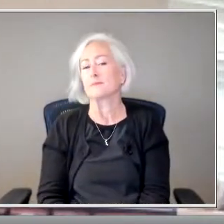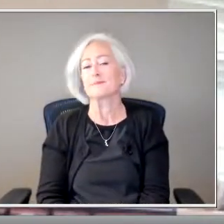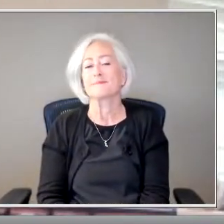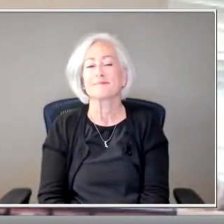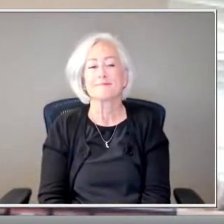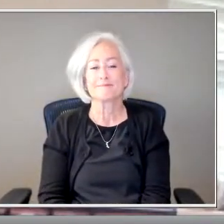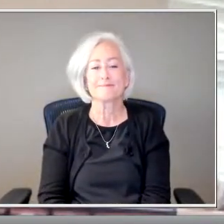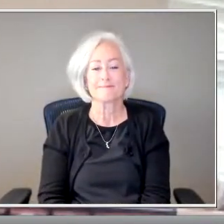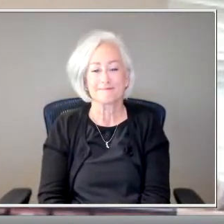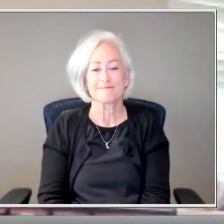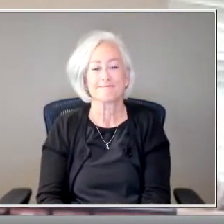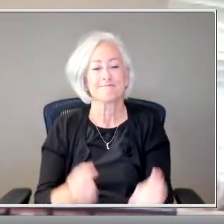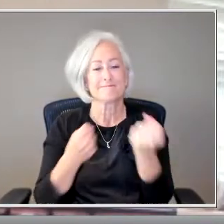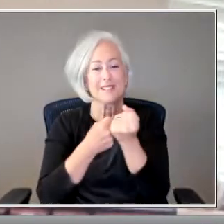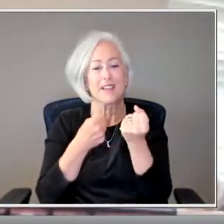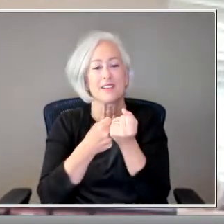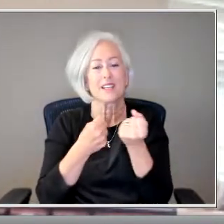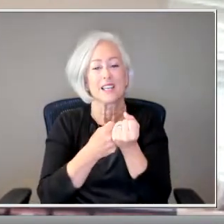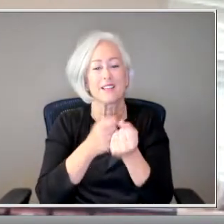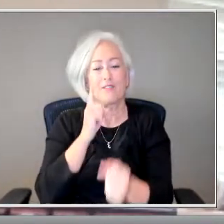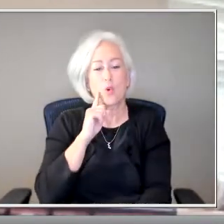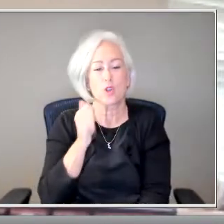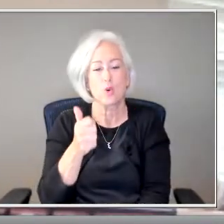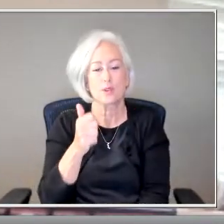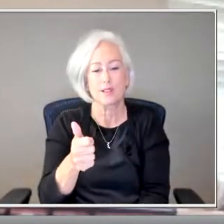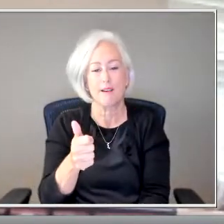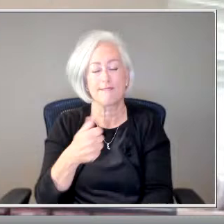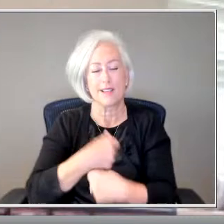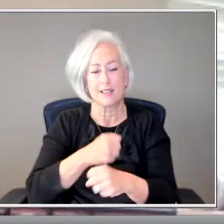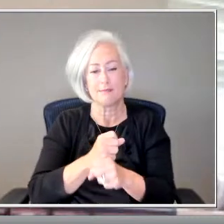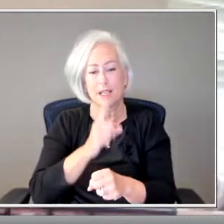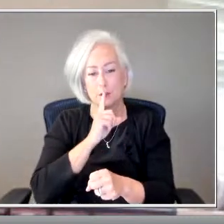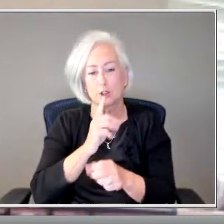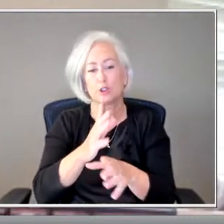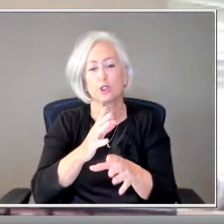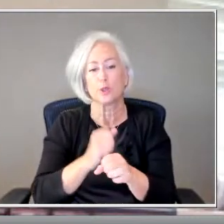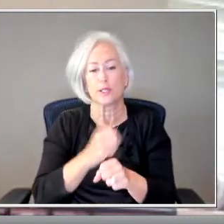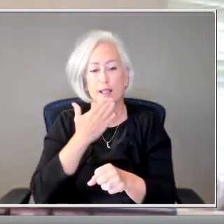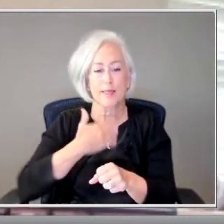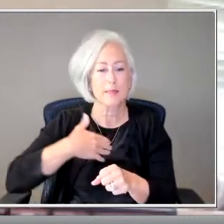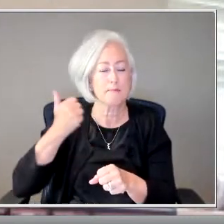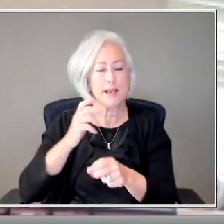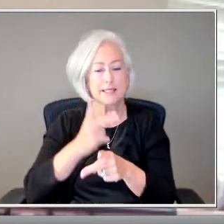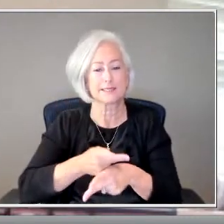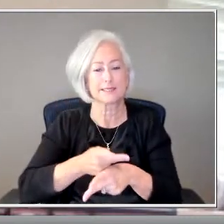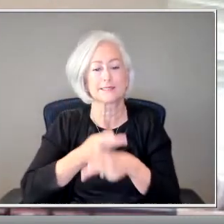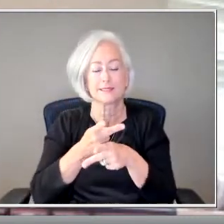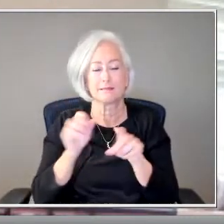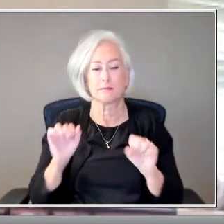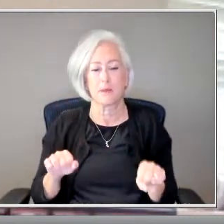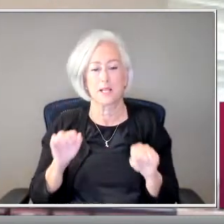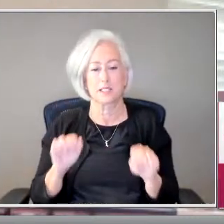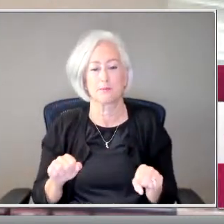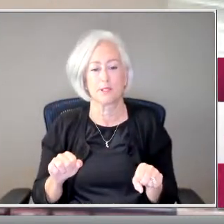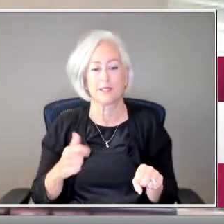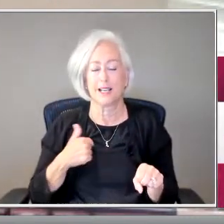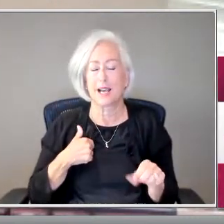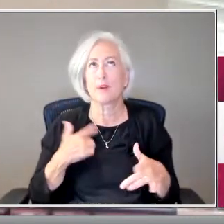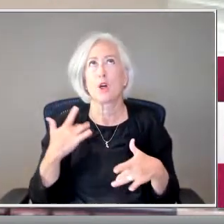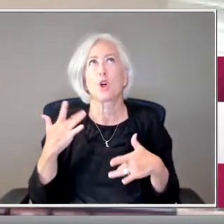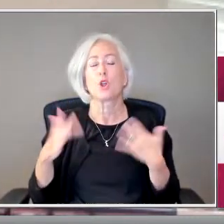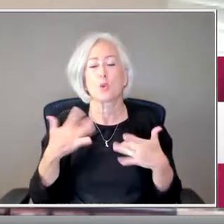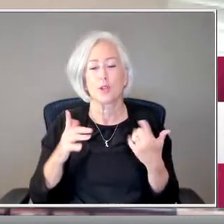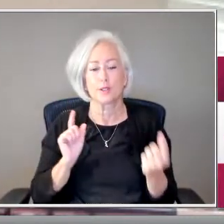Just to be an advocate for yourself and make sure that you are getting the best care possible. I'm thrilled that I was able to meet